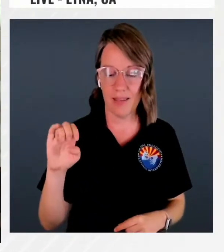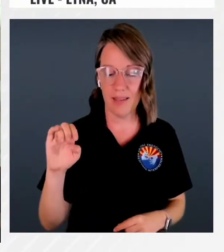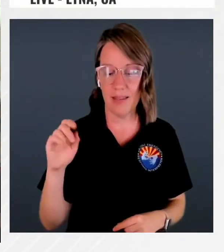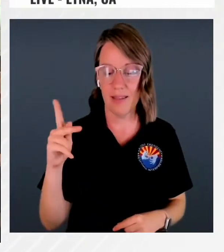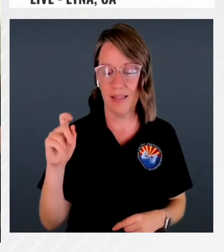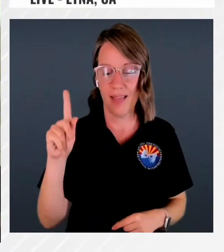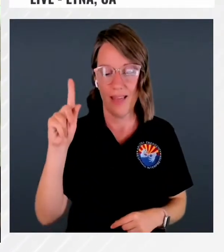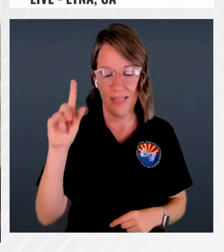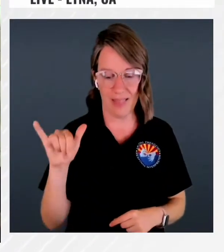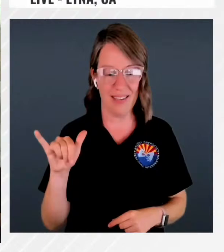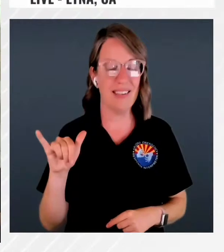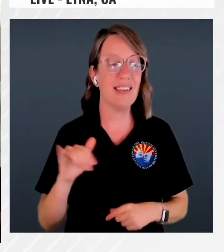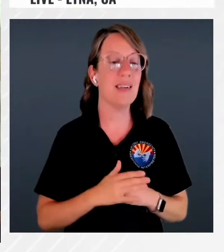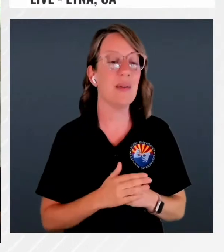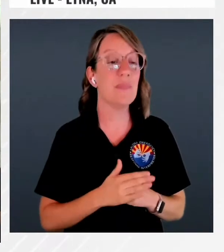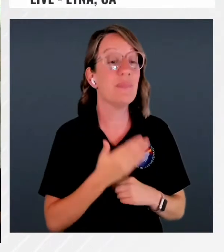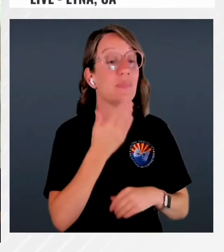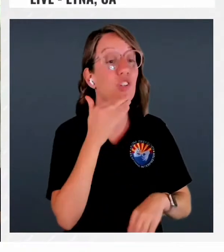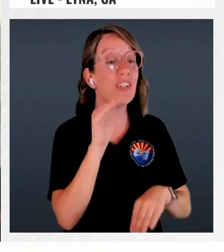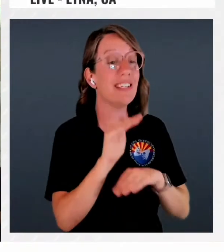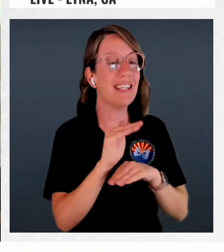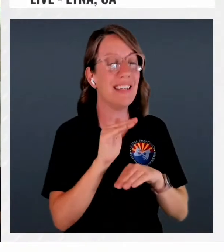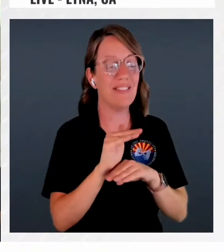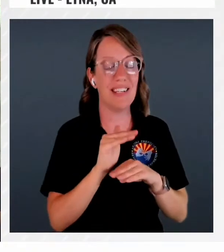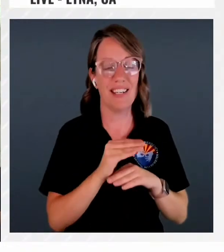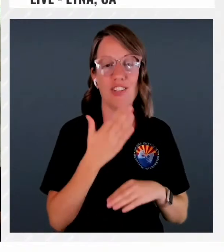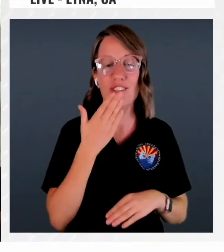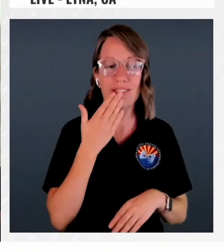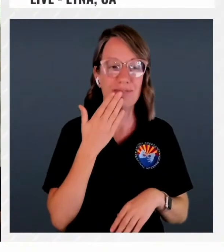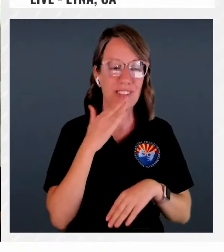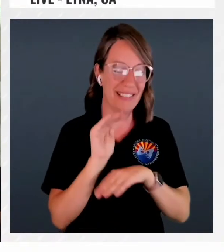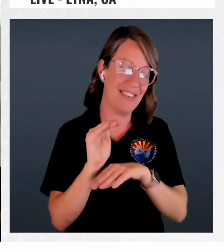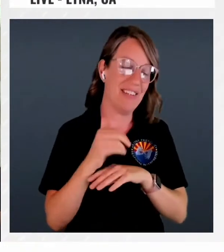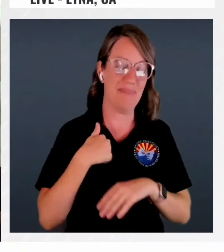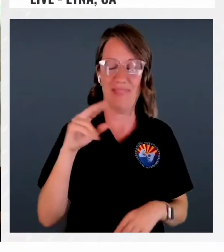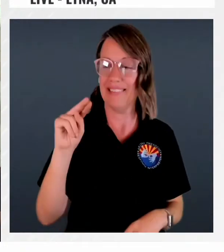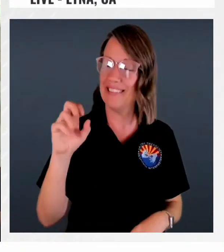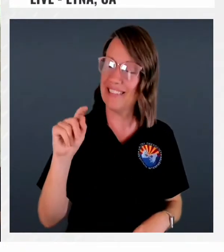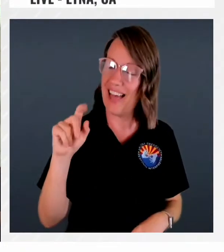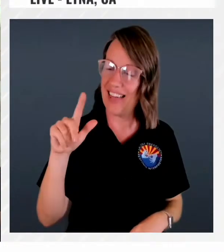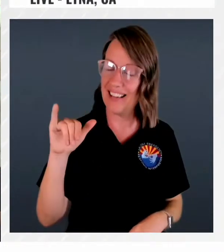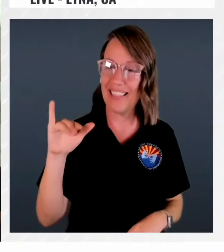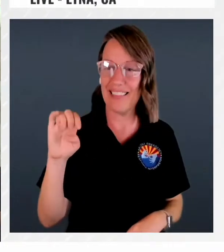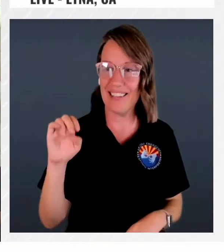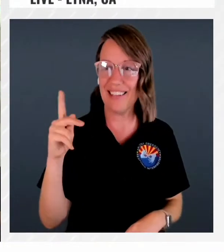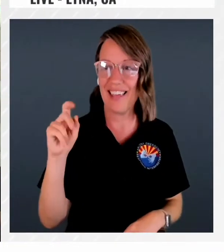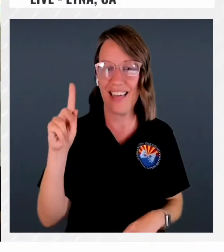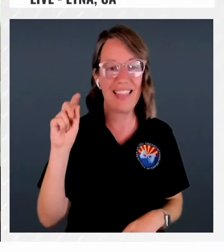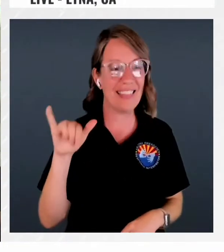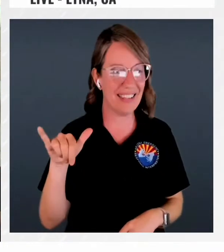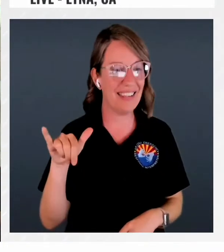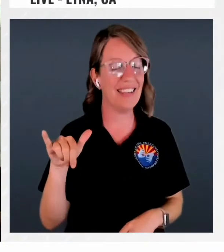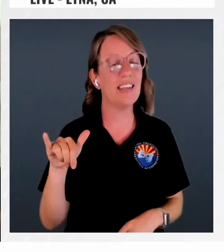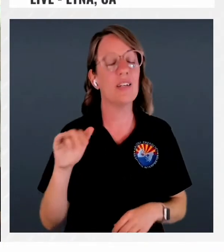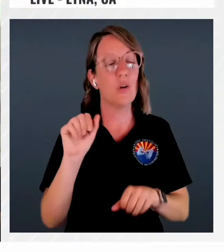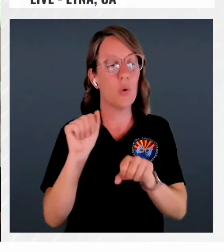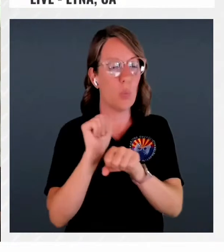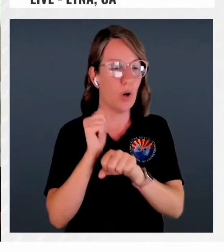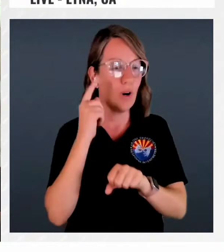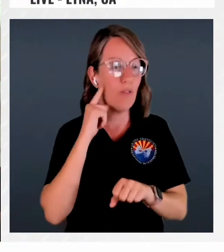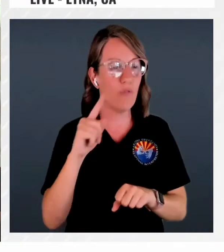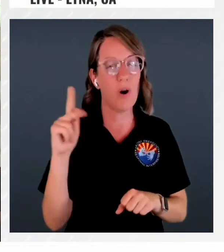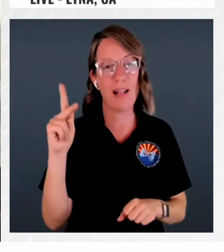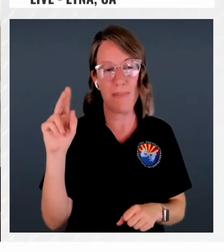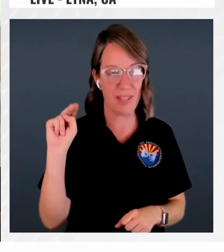Good evening, everybody. Natalie Kelly, agency administrator for the Forest Service. First of all, I just really want to say thank you